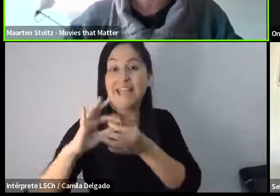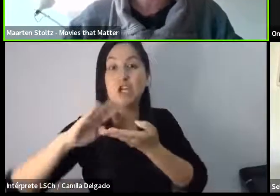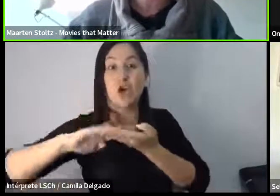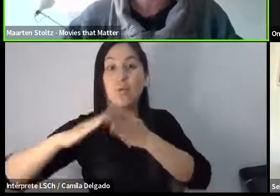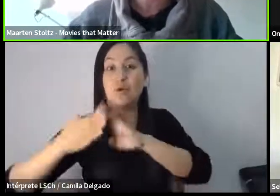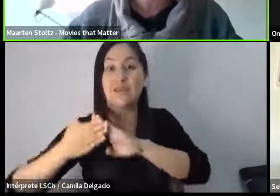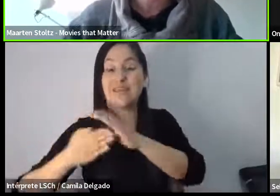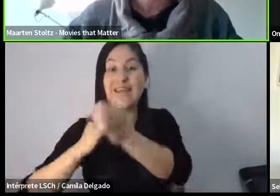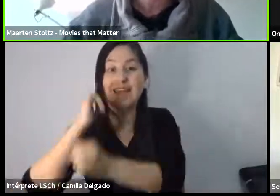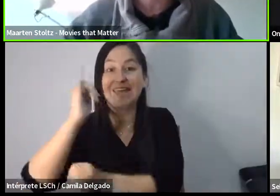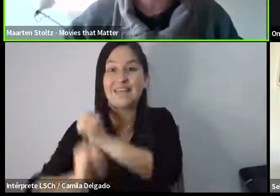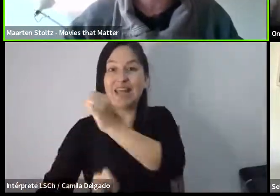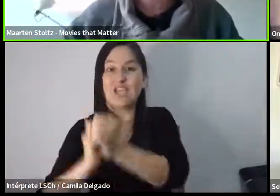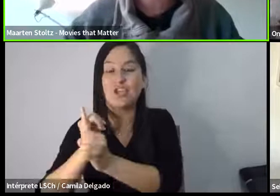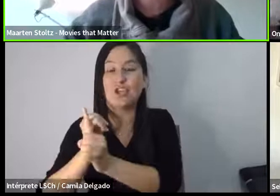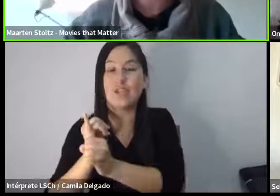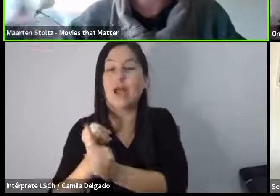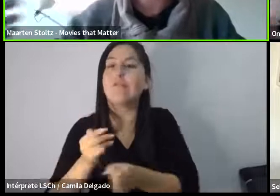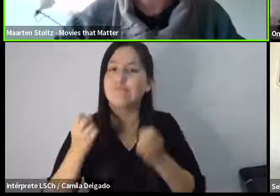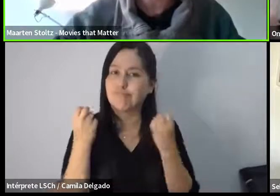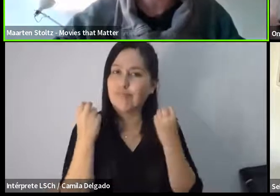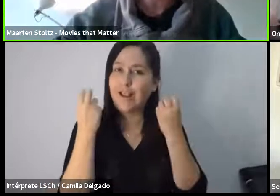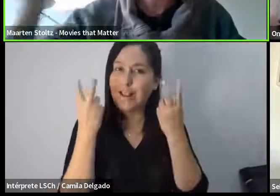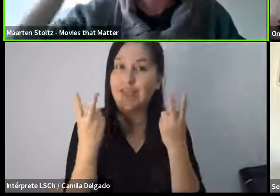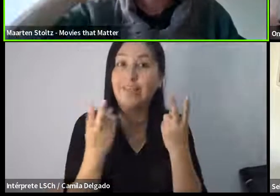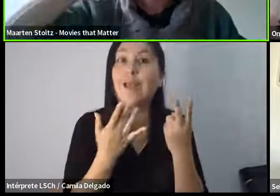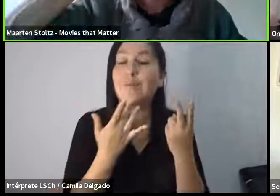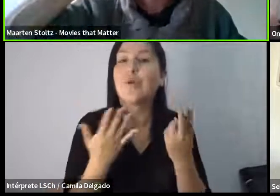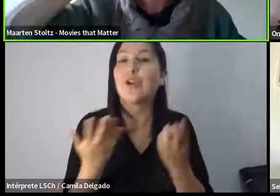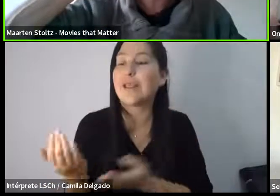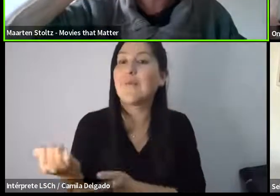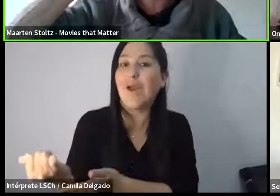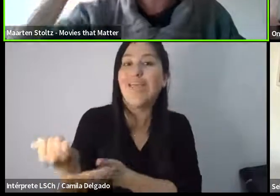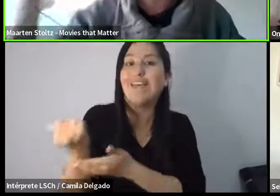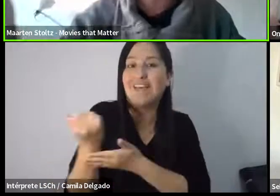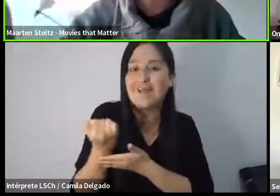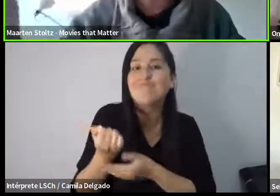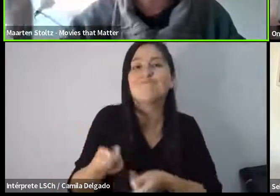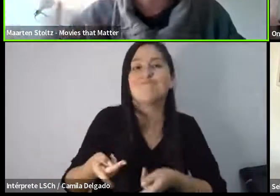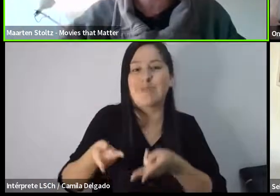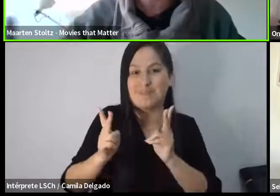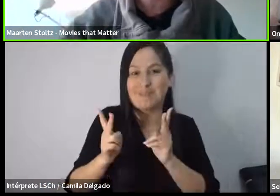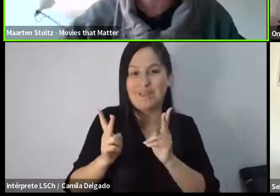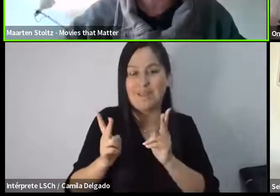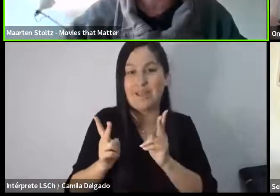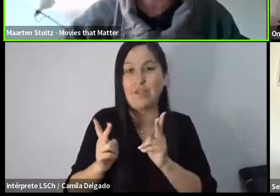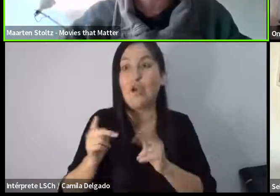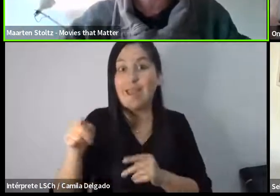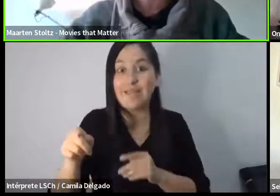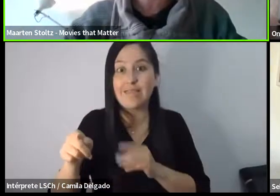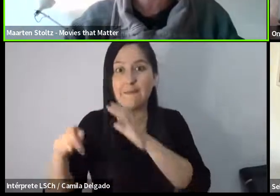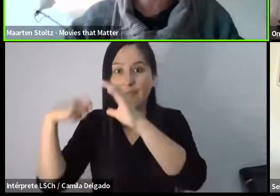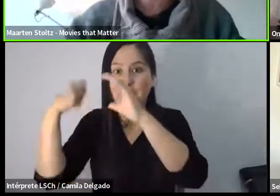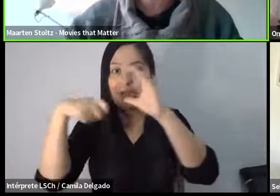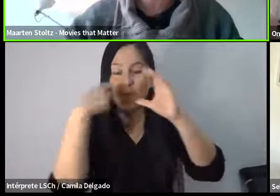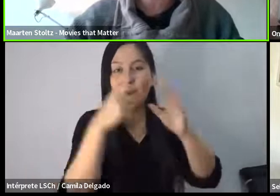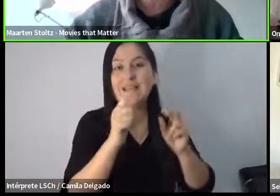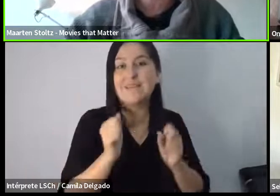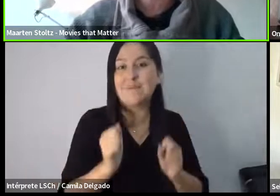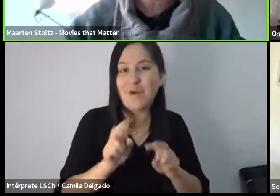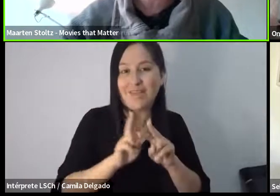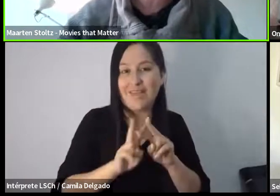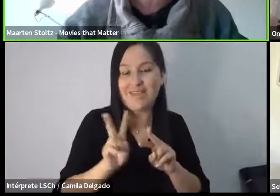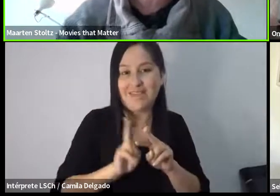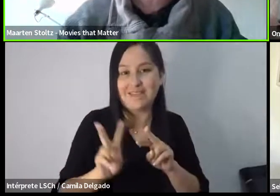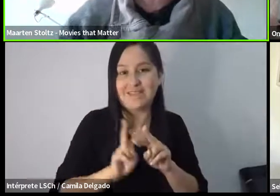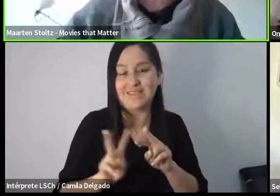you with what you're doing, because it's so important that these films are being made. You know, we're talking about the shrinking space for human rights. Human